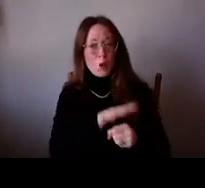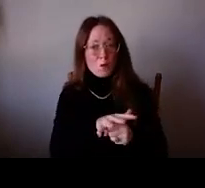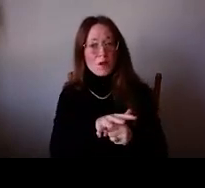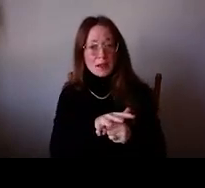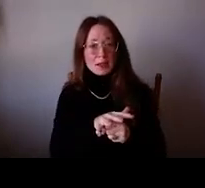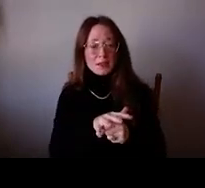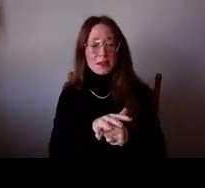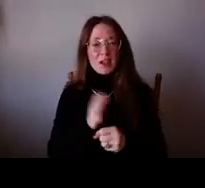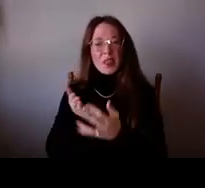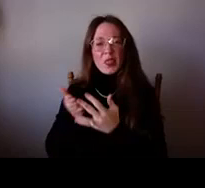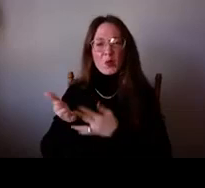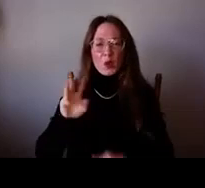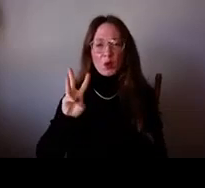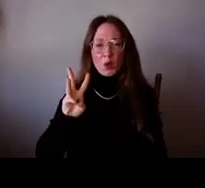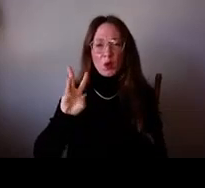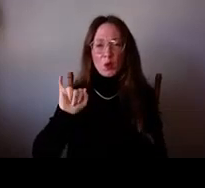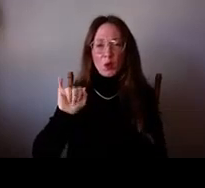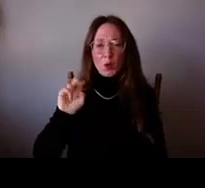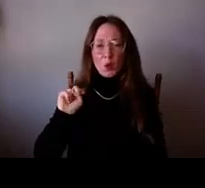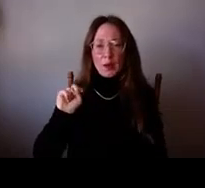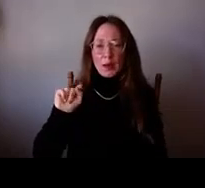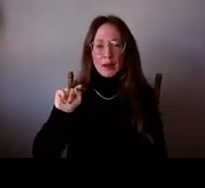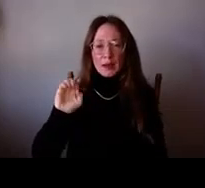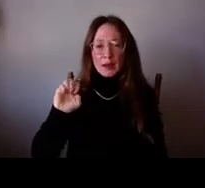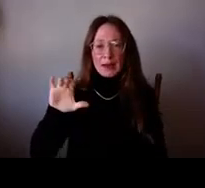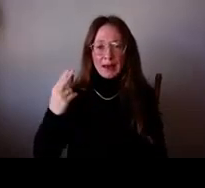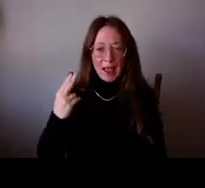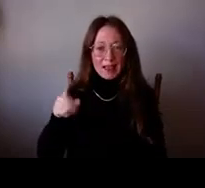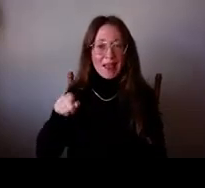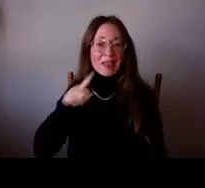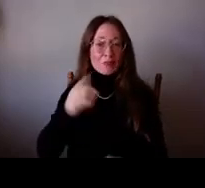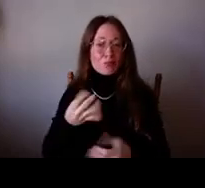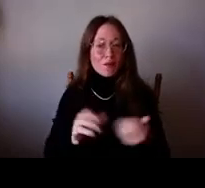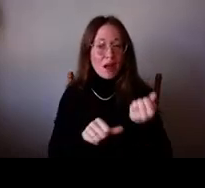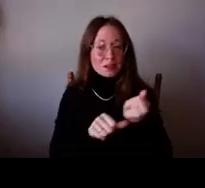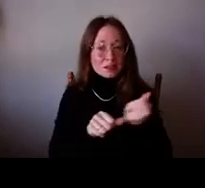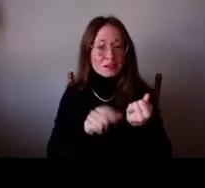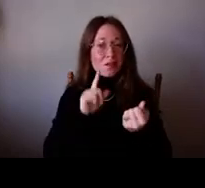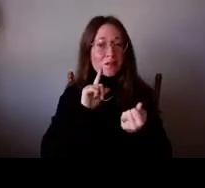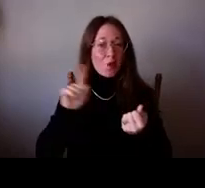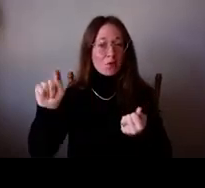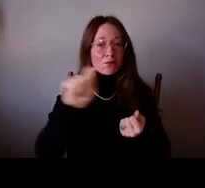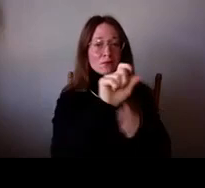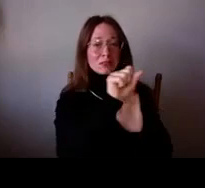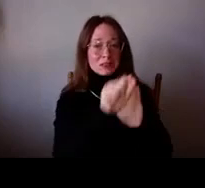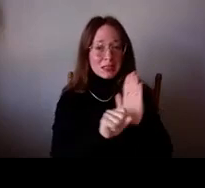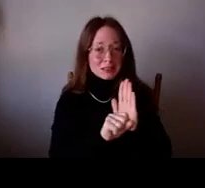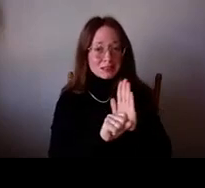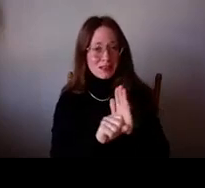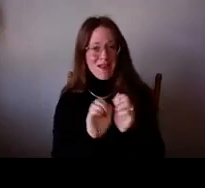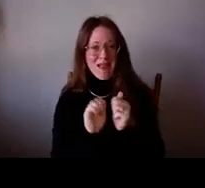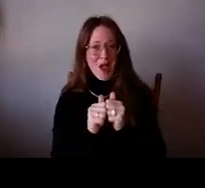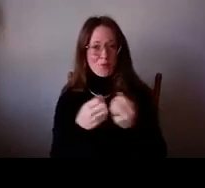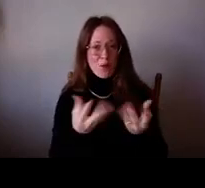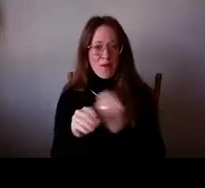WinTech so that they could provide assistance to states on best practices and models for the delivery of remote